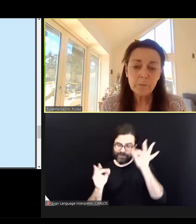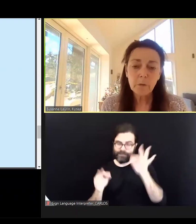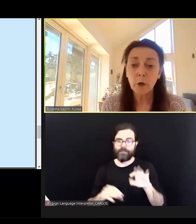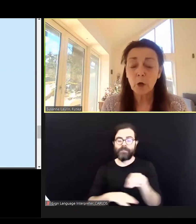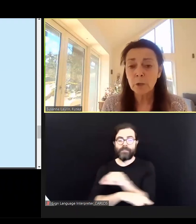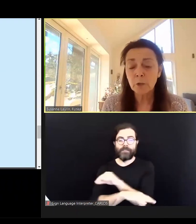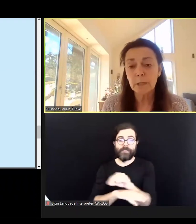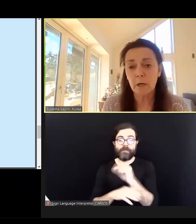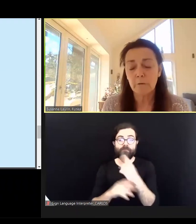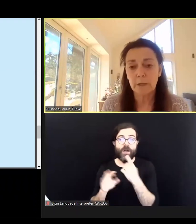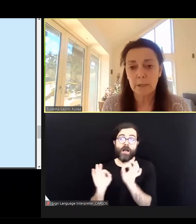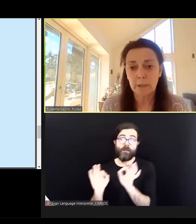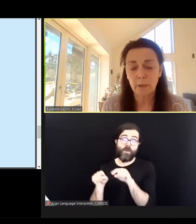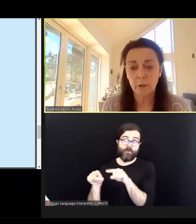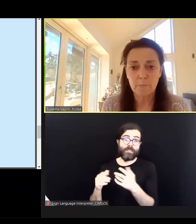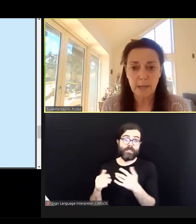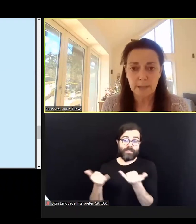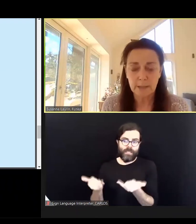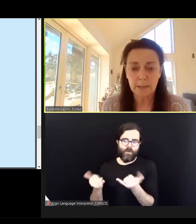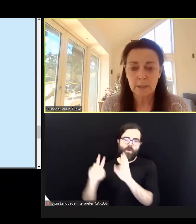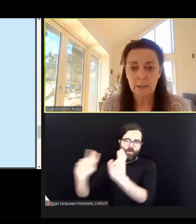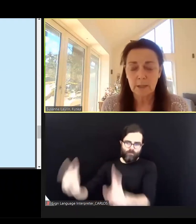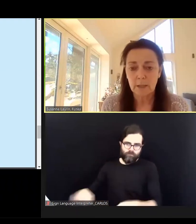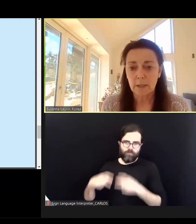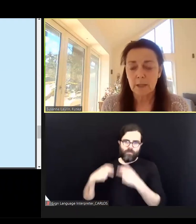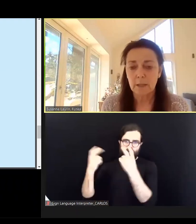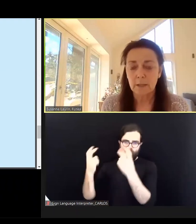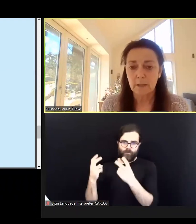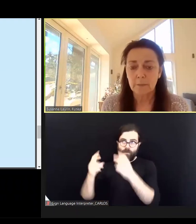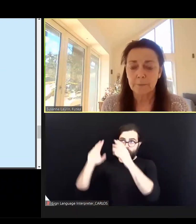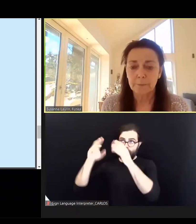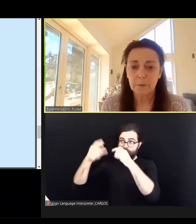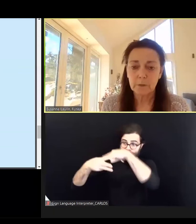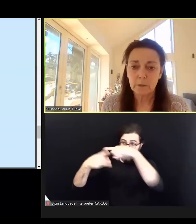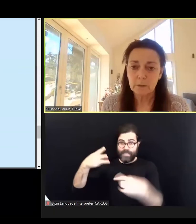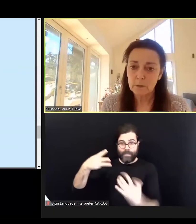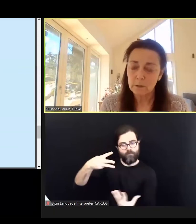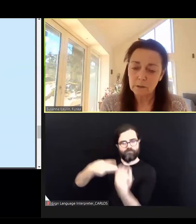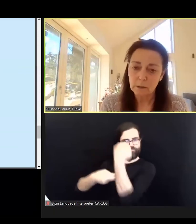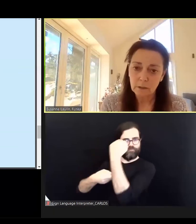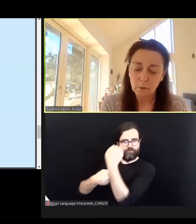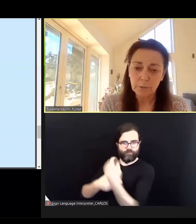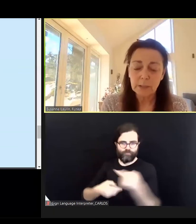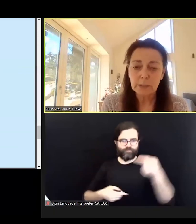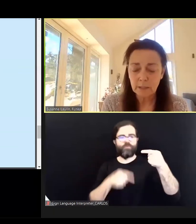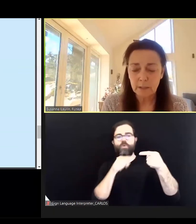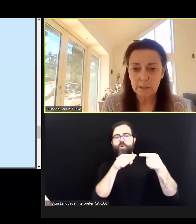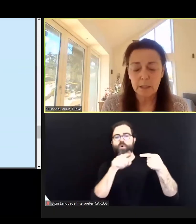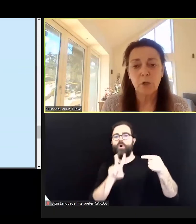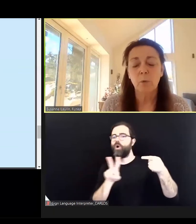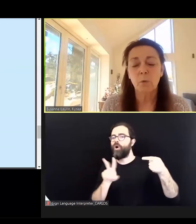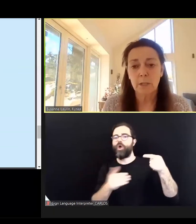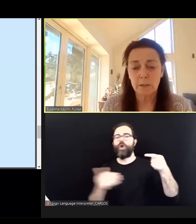methodology. So this standard is supporting companies and organizations in how